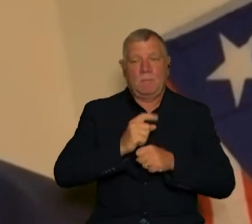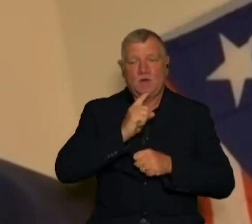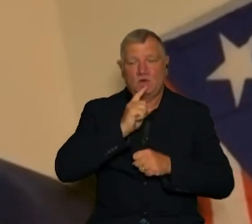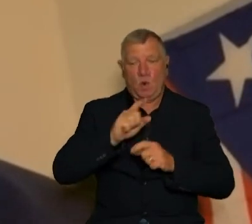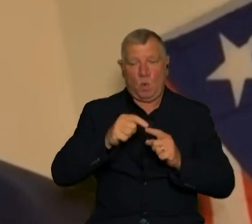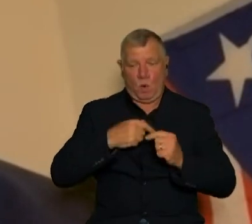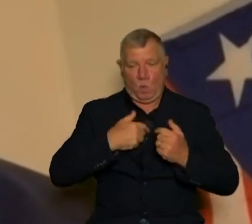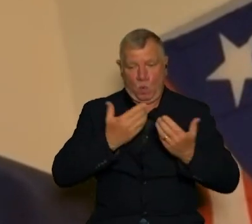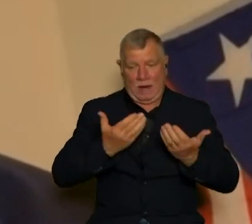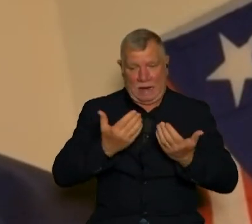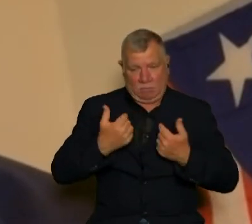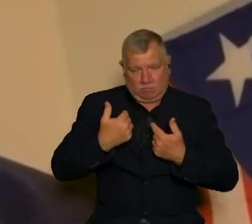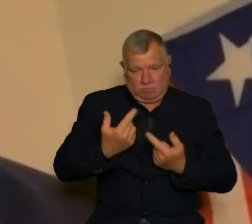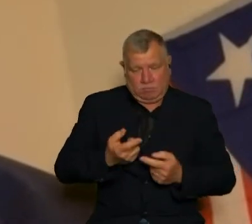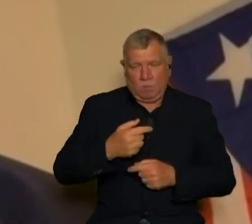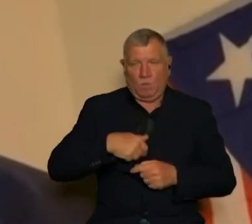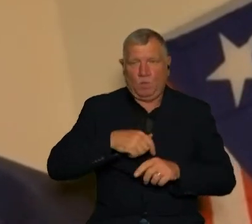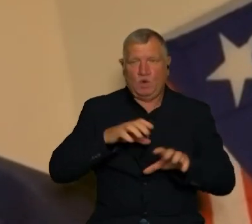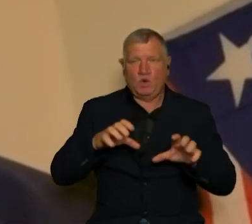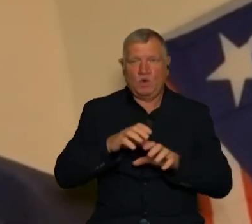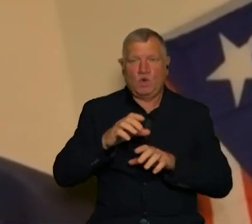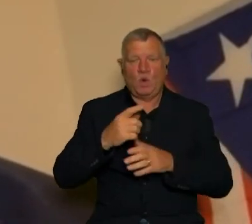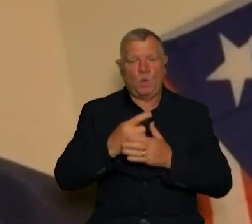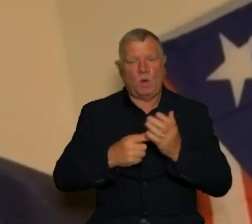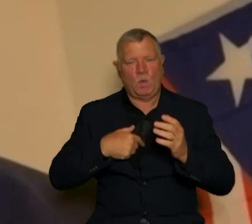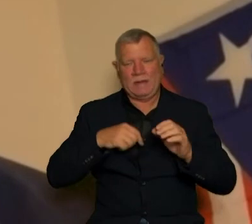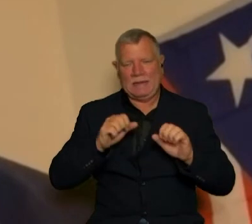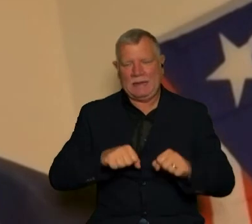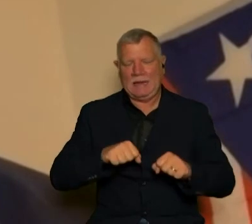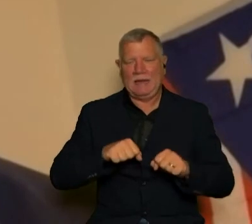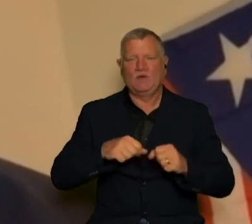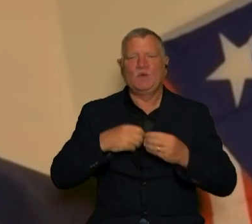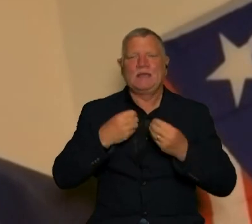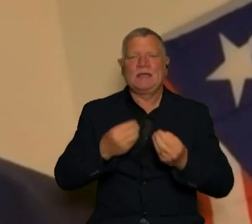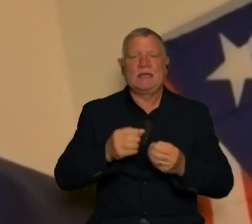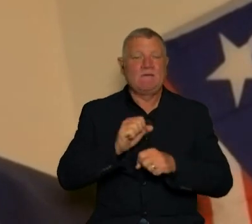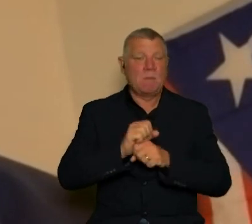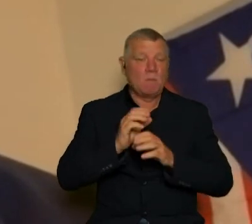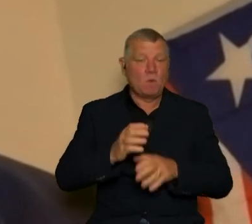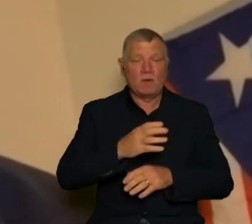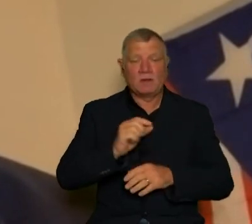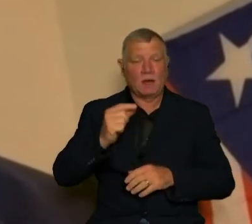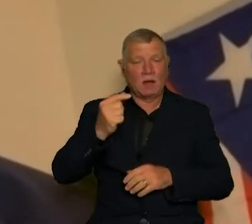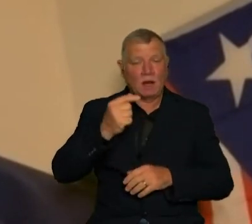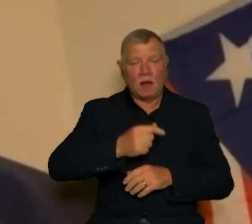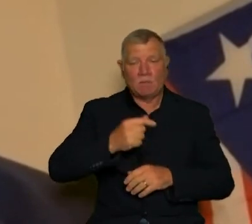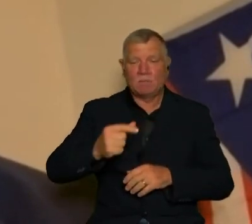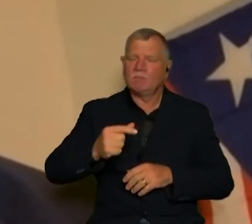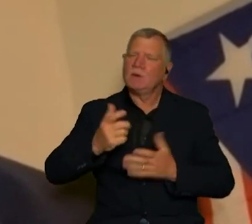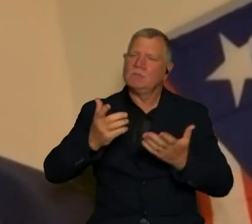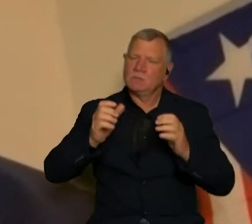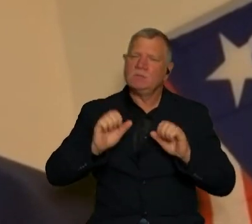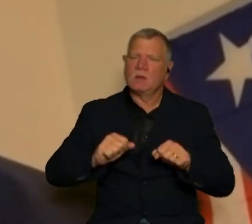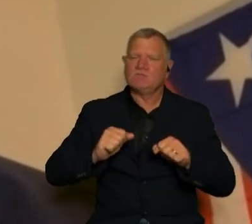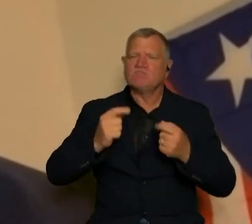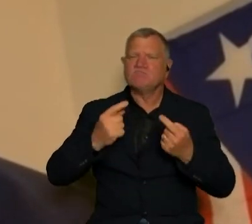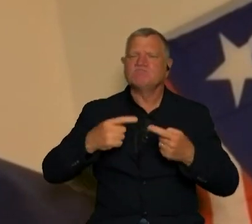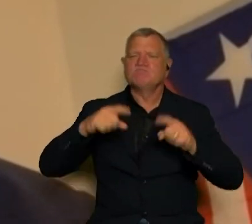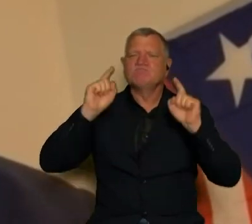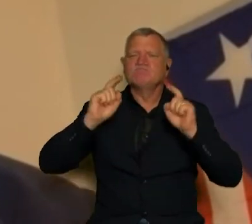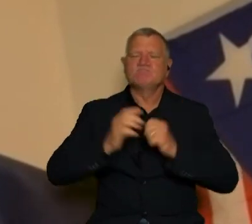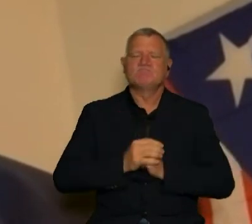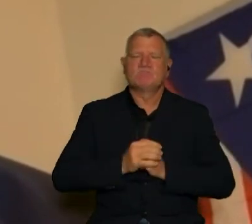that while we are here, we are doing everything we can to give the employees and the government the skills and the abilities to be successful.